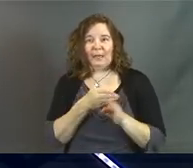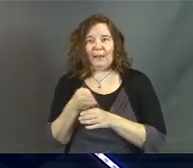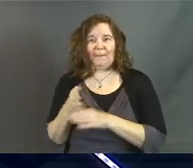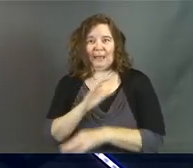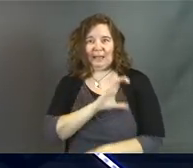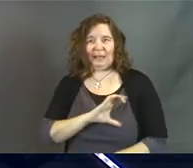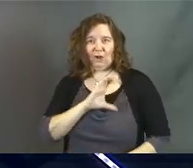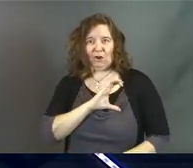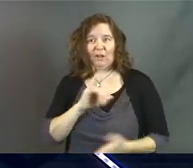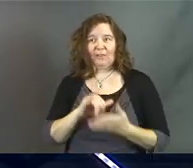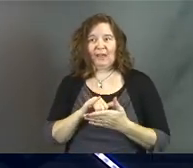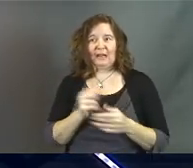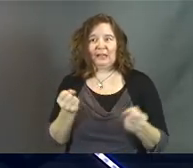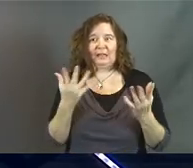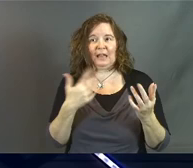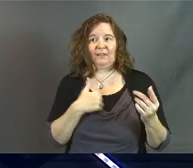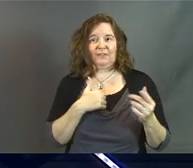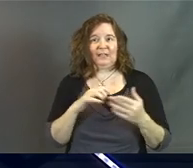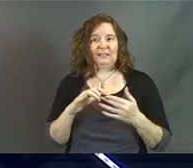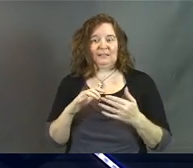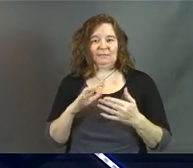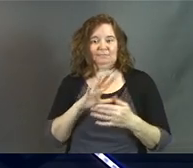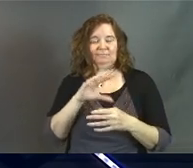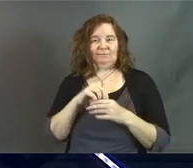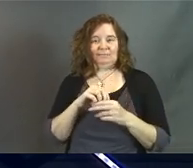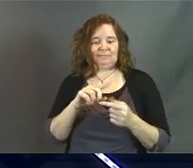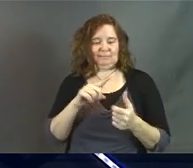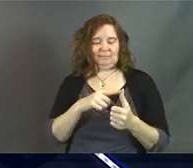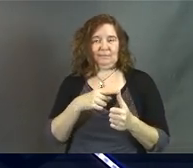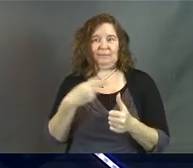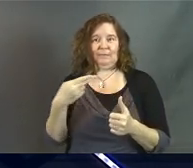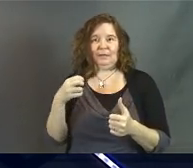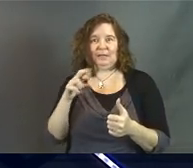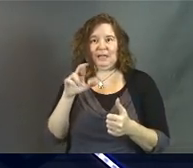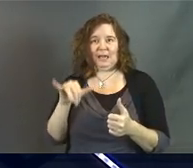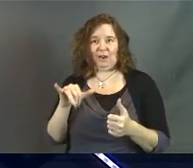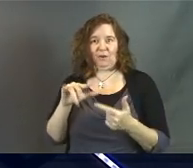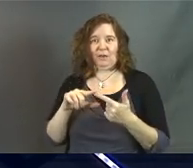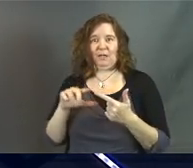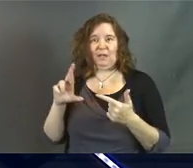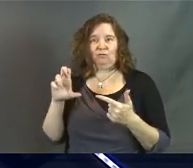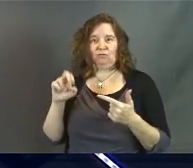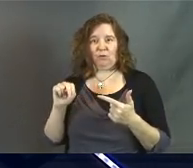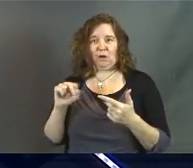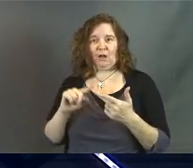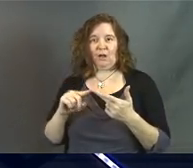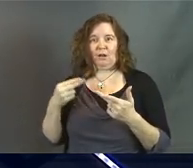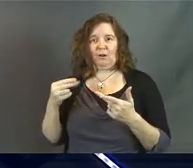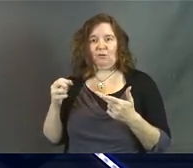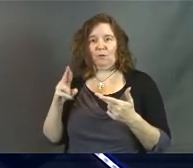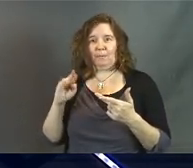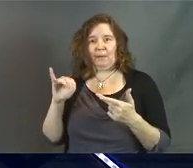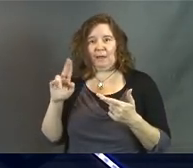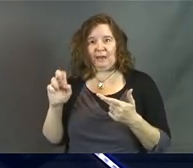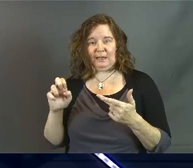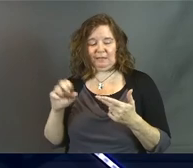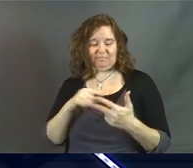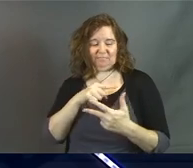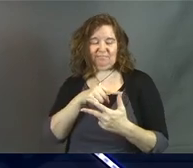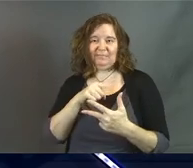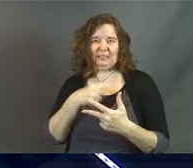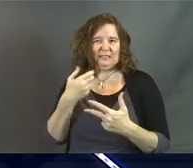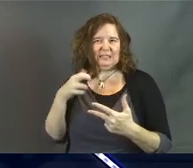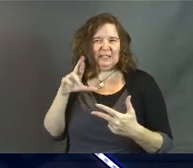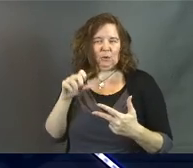characters that get a lot of the screen time. And it's Harry, Ron, and Hermione. And Harry is the guy that he's kind of the hero.